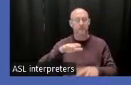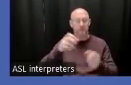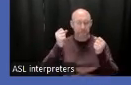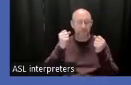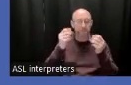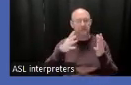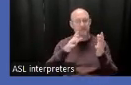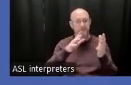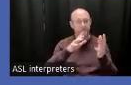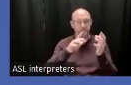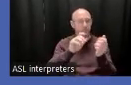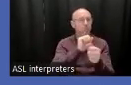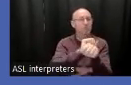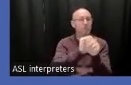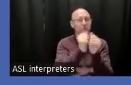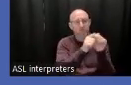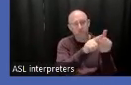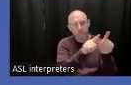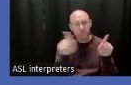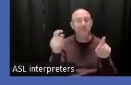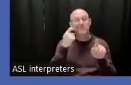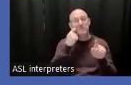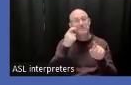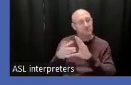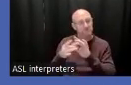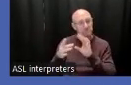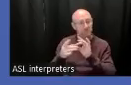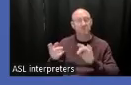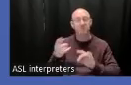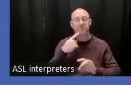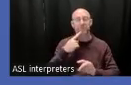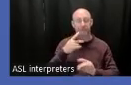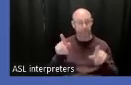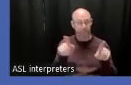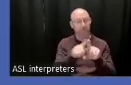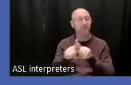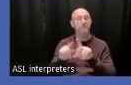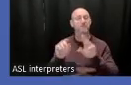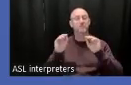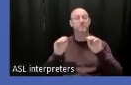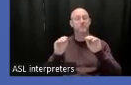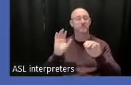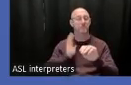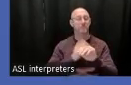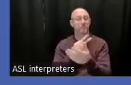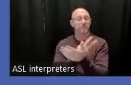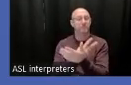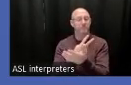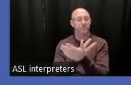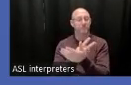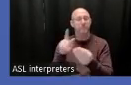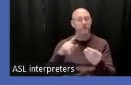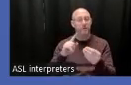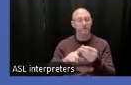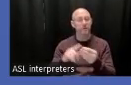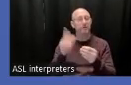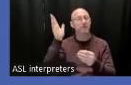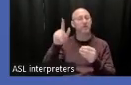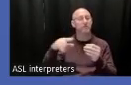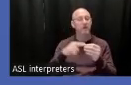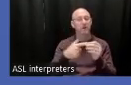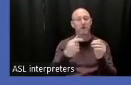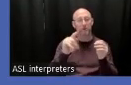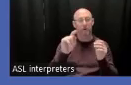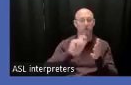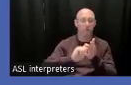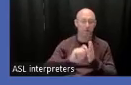ways with different aspects of grants. She was actually just telling us that she's actually also teaching in our graduate school about doing some lectures on grant writing there as